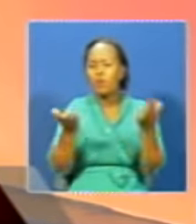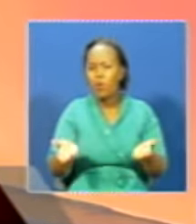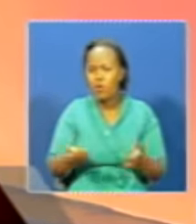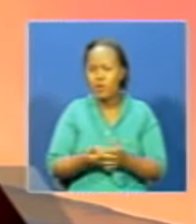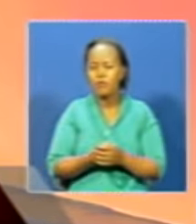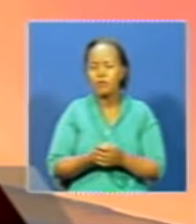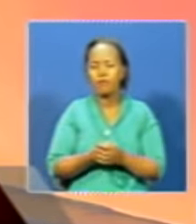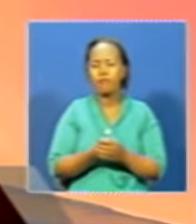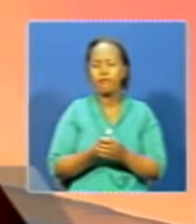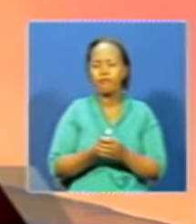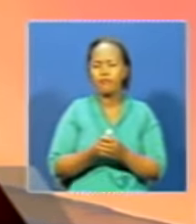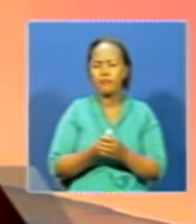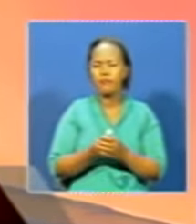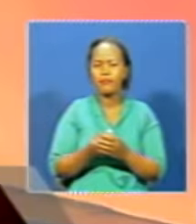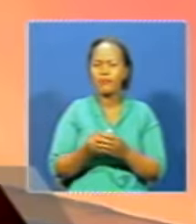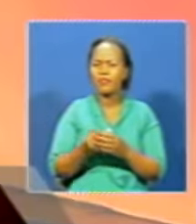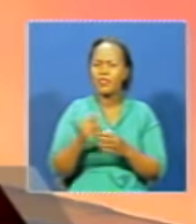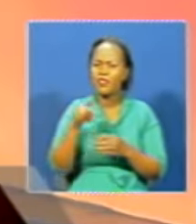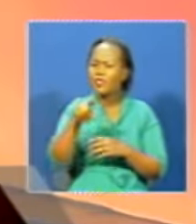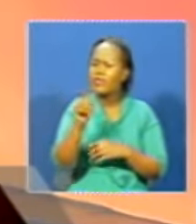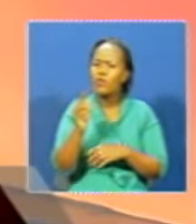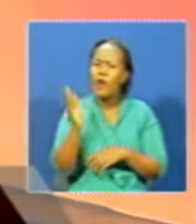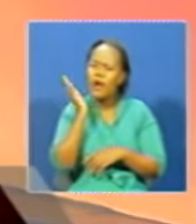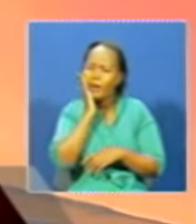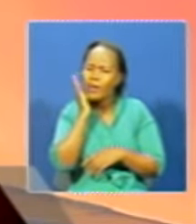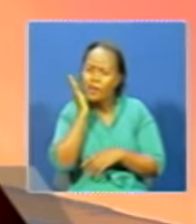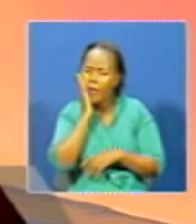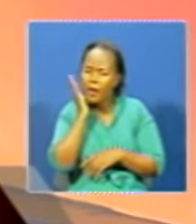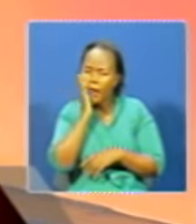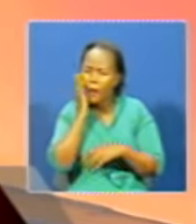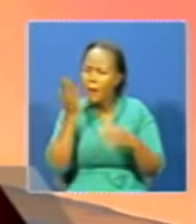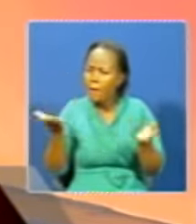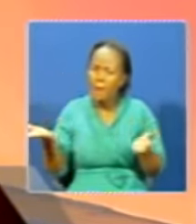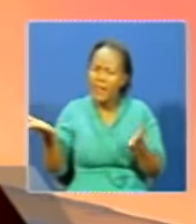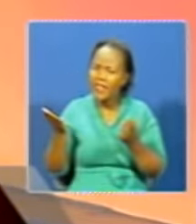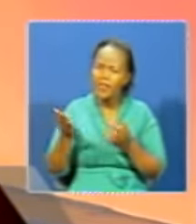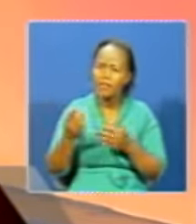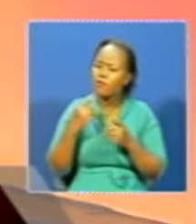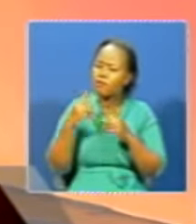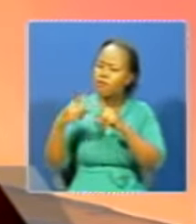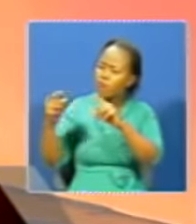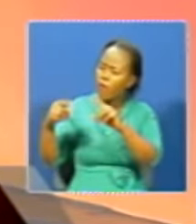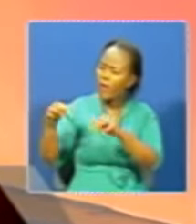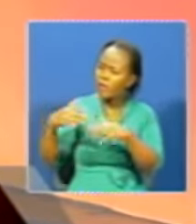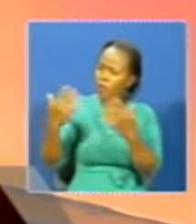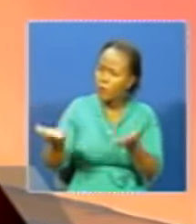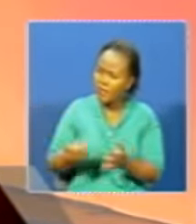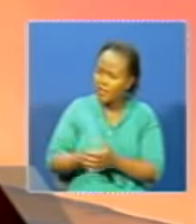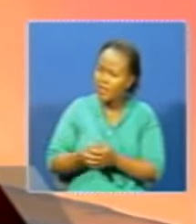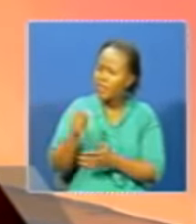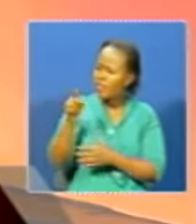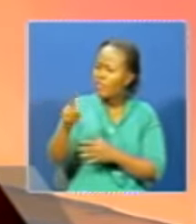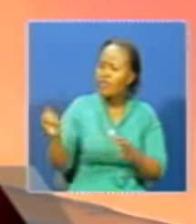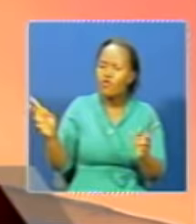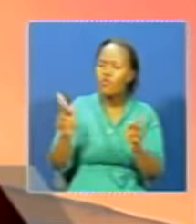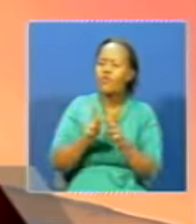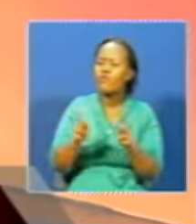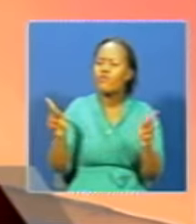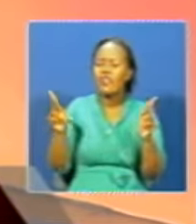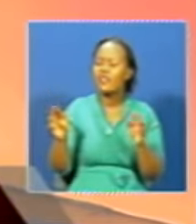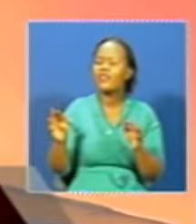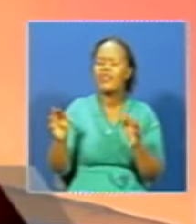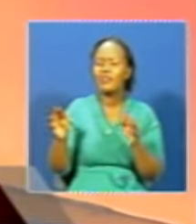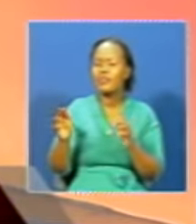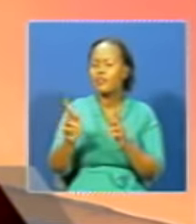yeah. Your mom mm-hmm. described you as a very polite young man in your